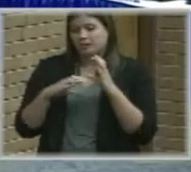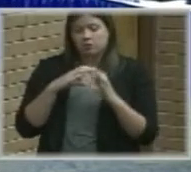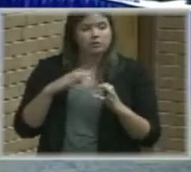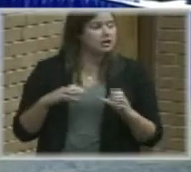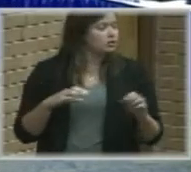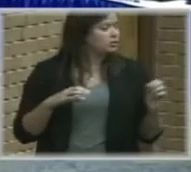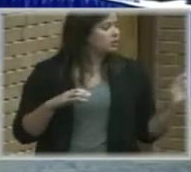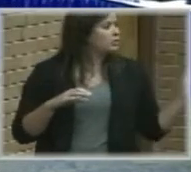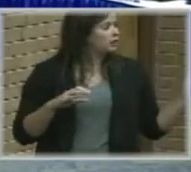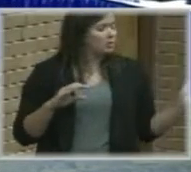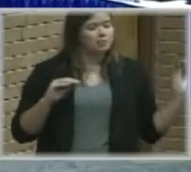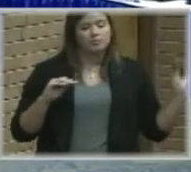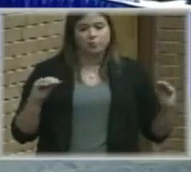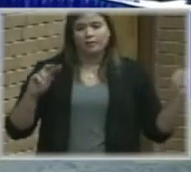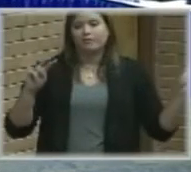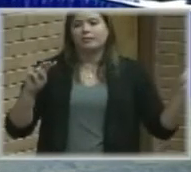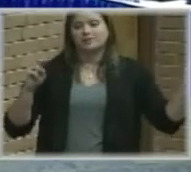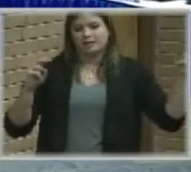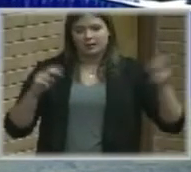moved. Second.